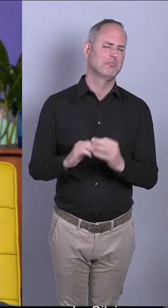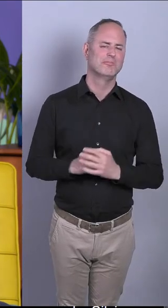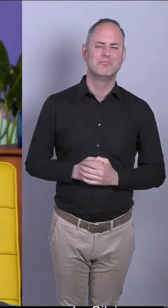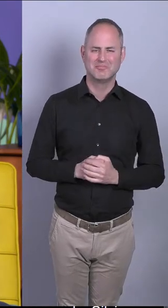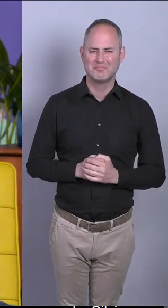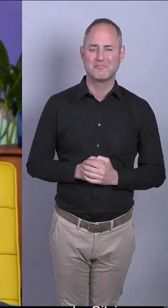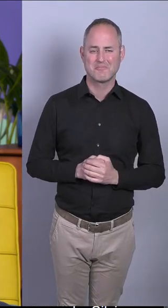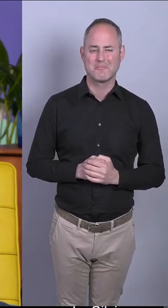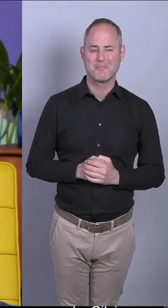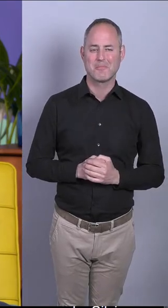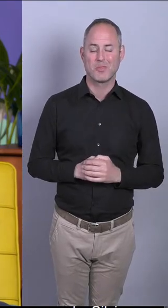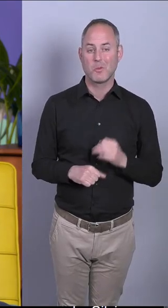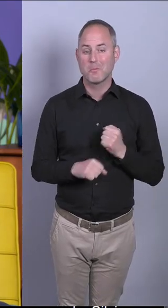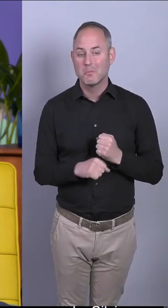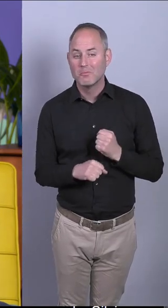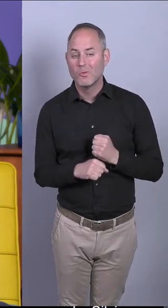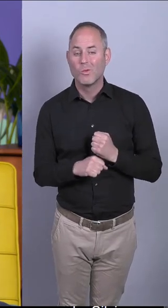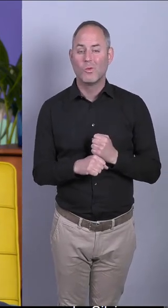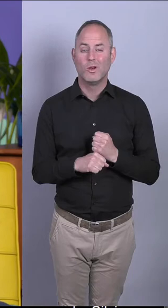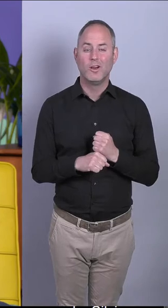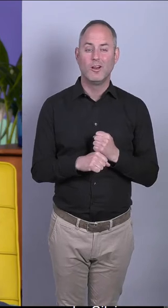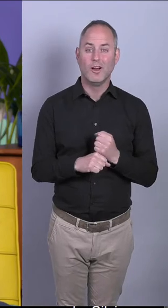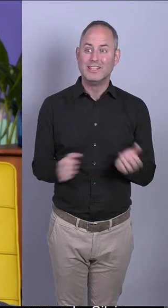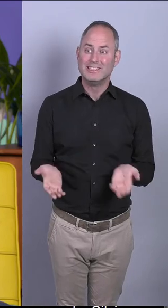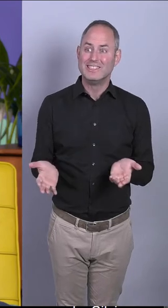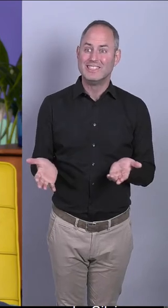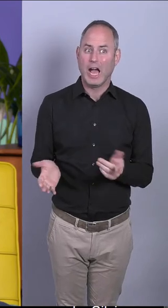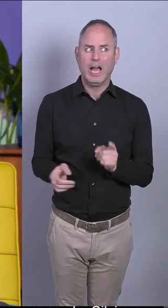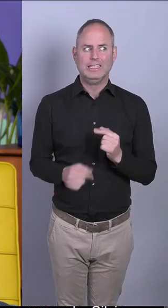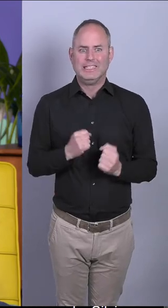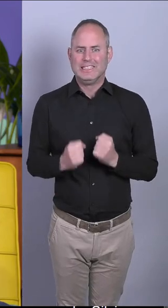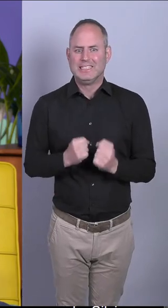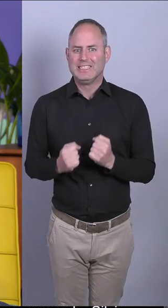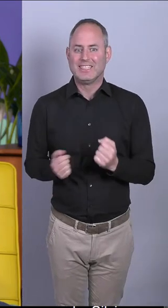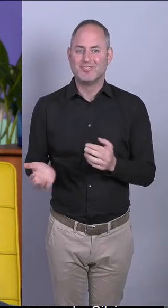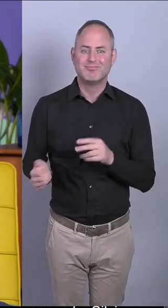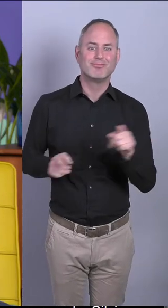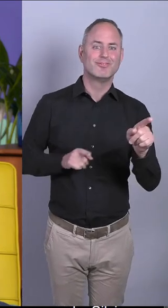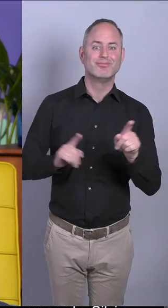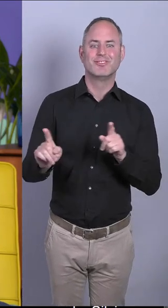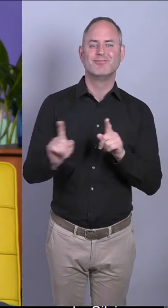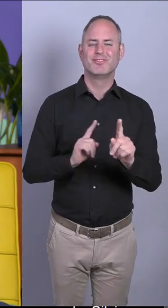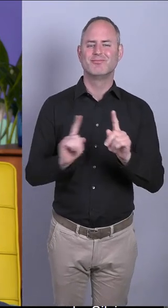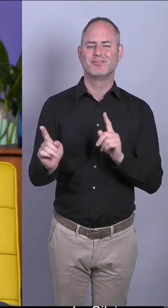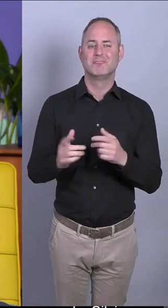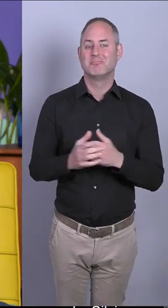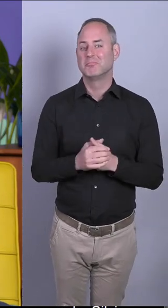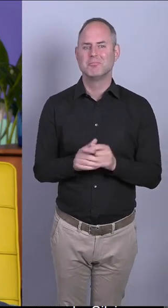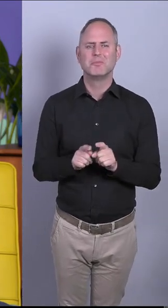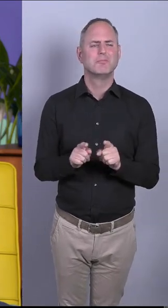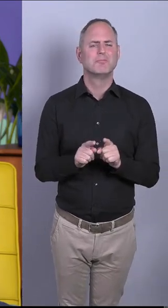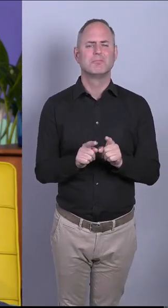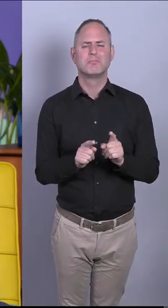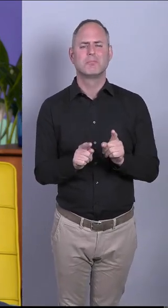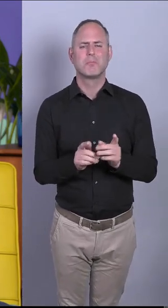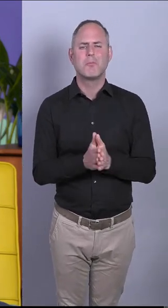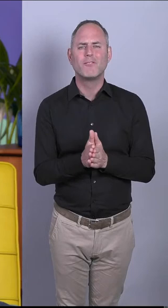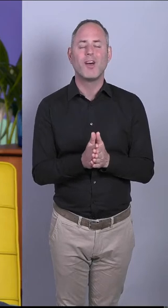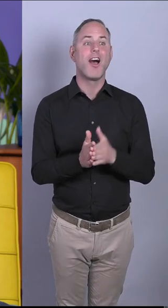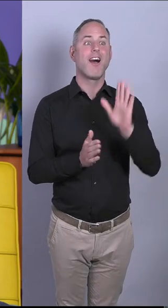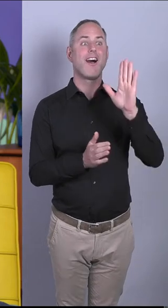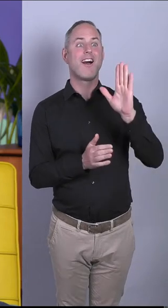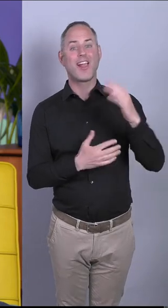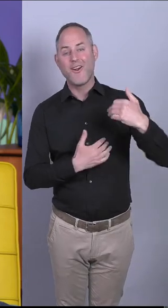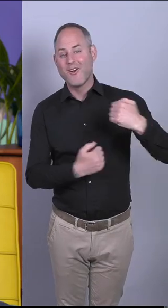Well, sometimes I got to shout for them, to root for them during the events, or